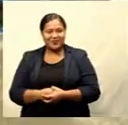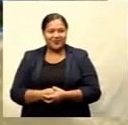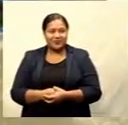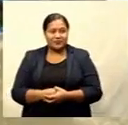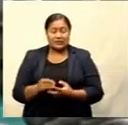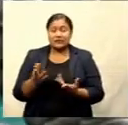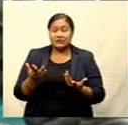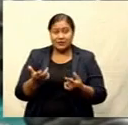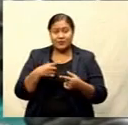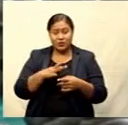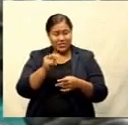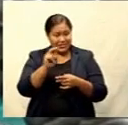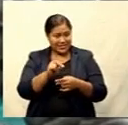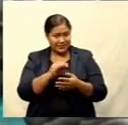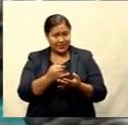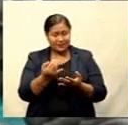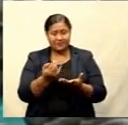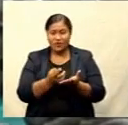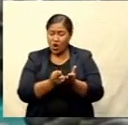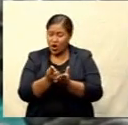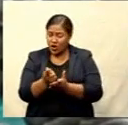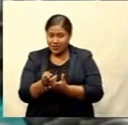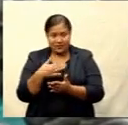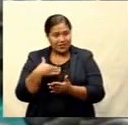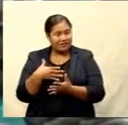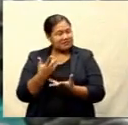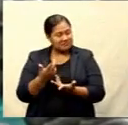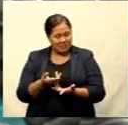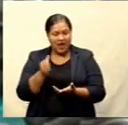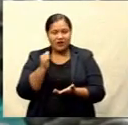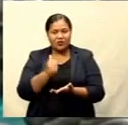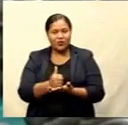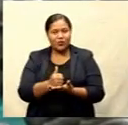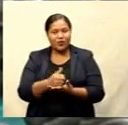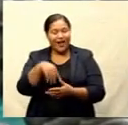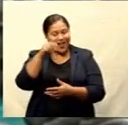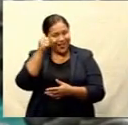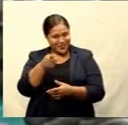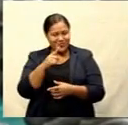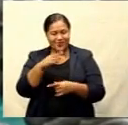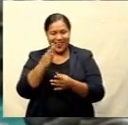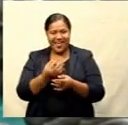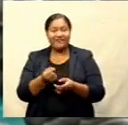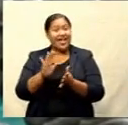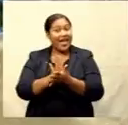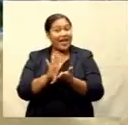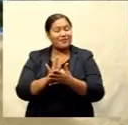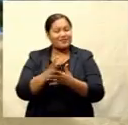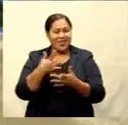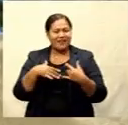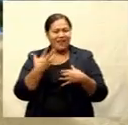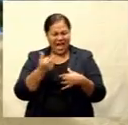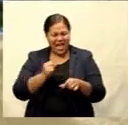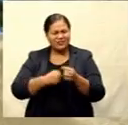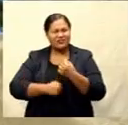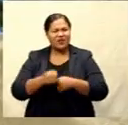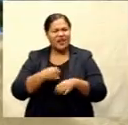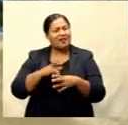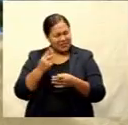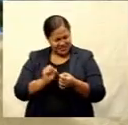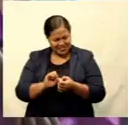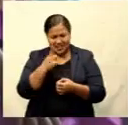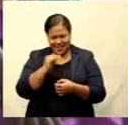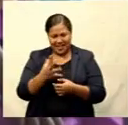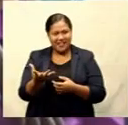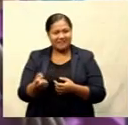As long as you earn from an honest living, I guarantee you live a happy life. I have lived a life of struggle, but I can still work and earn